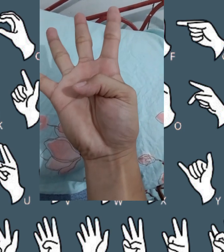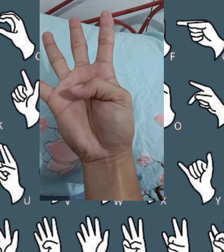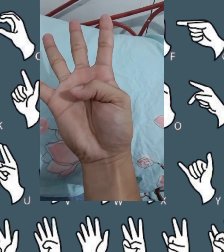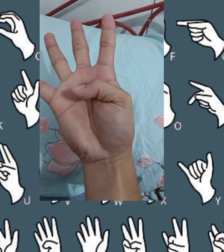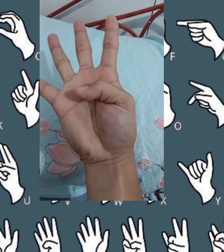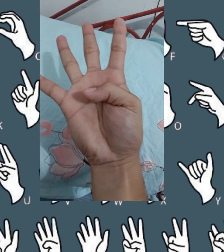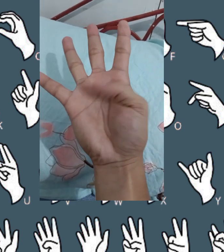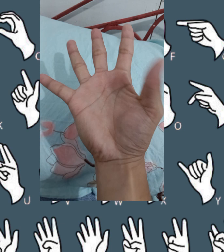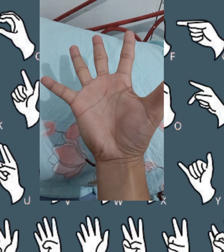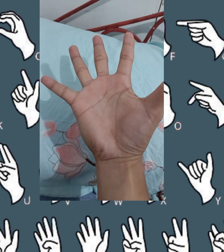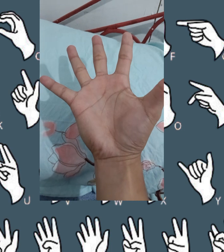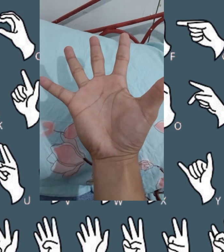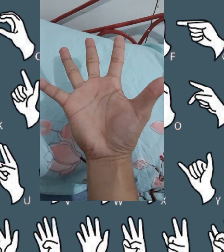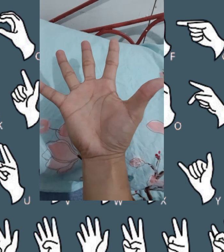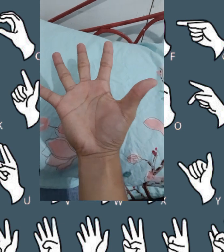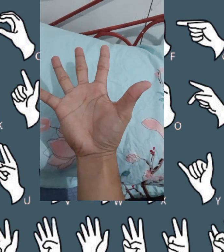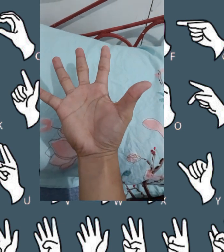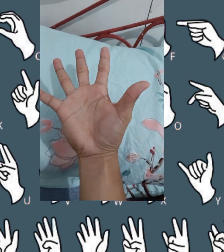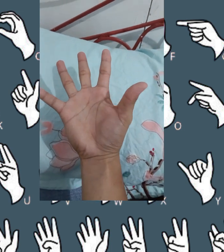4, 5,